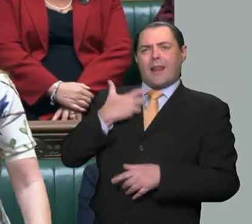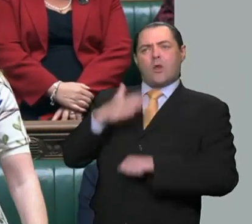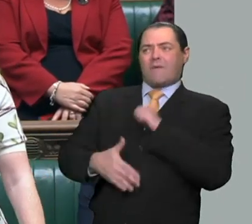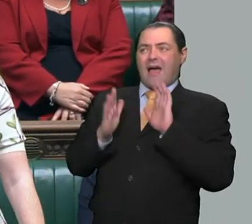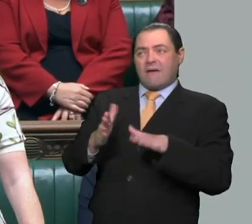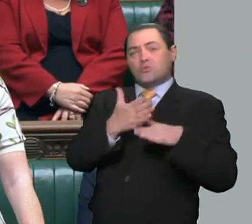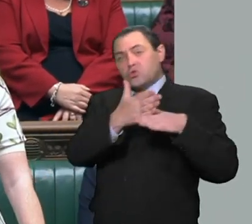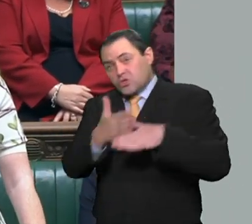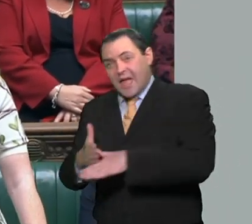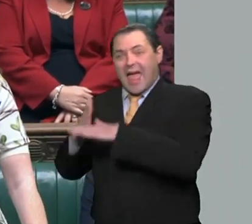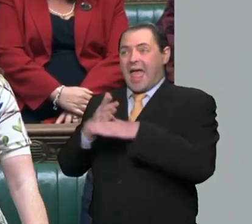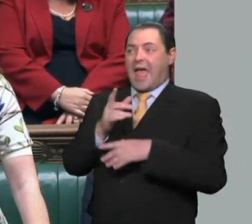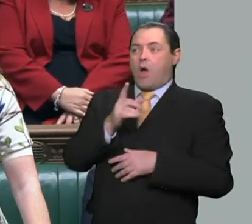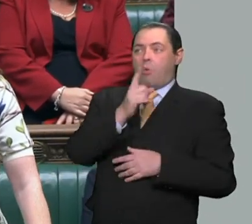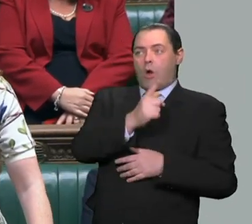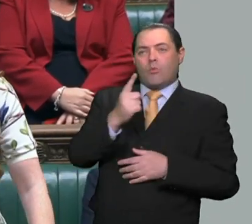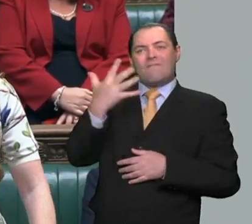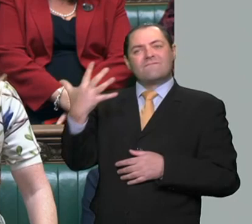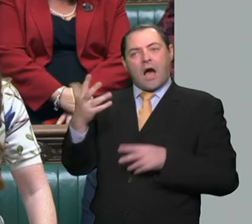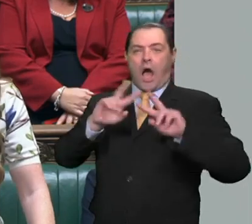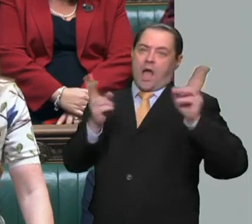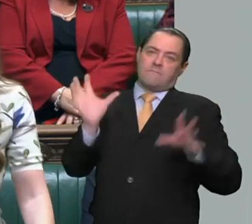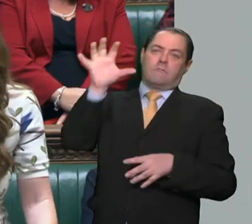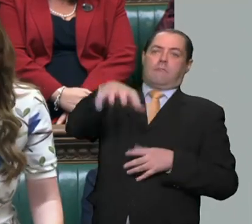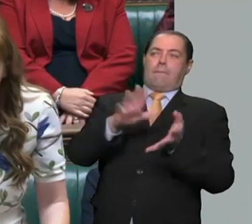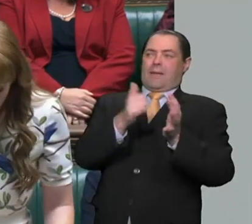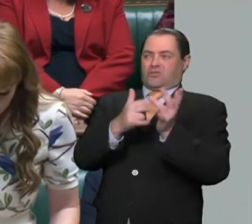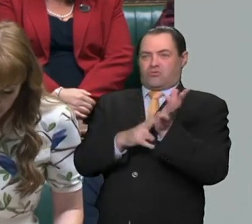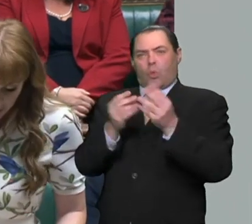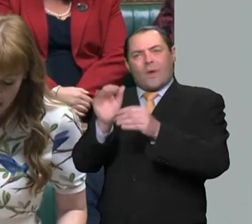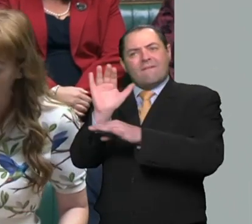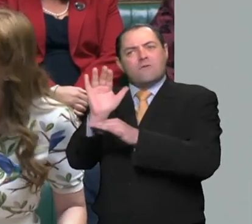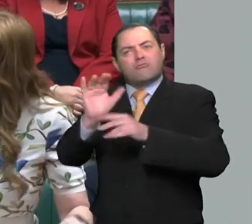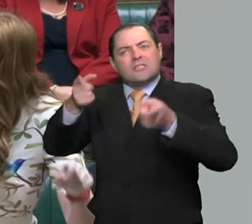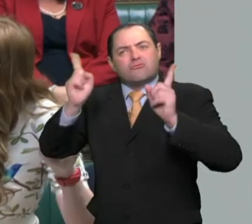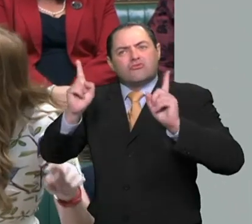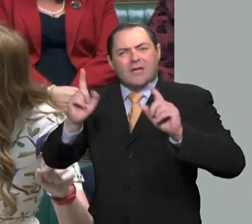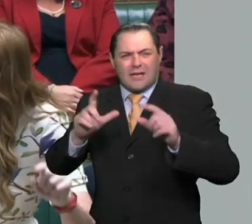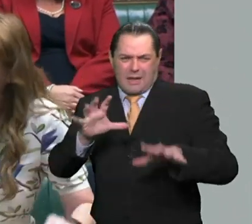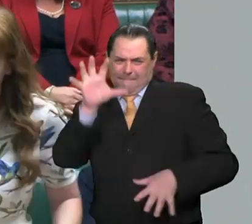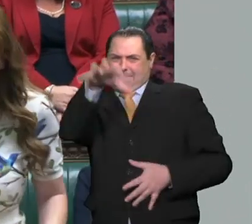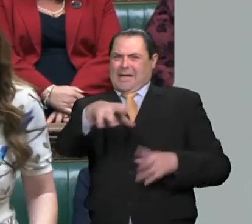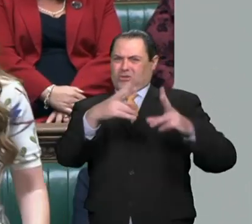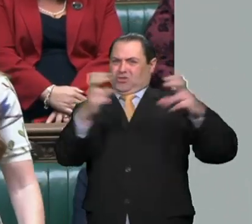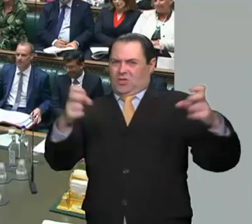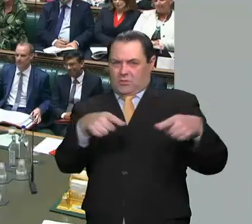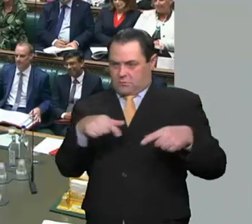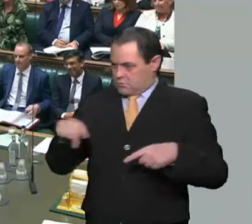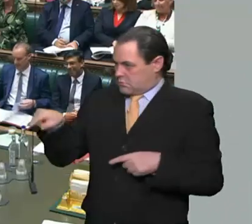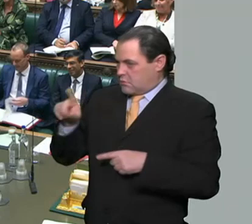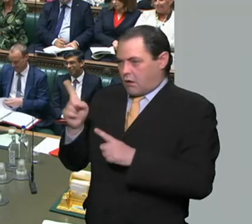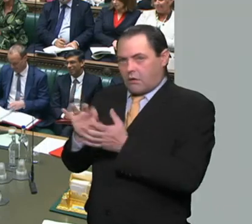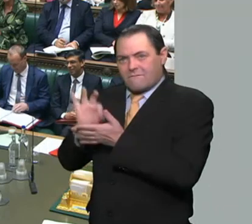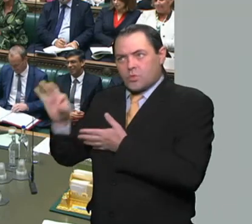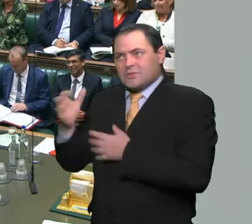share his 115-room taxpayer-funded mansion with the Foreign Secretary. Just as, Mr. Speaker,